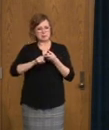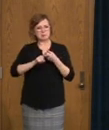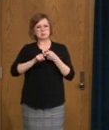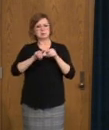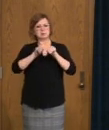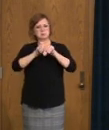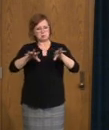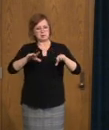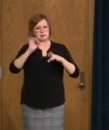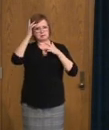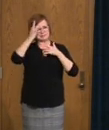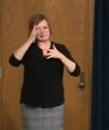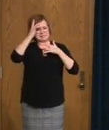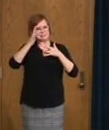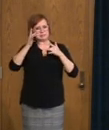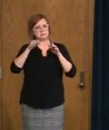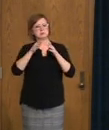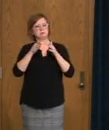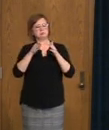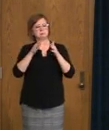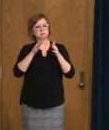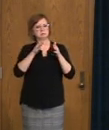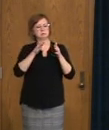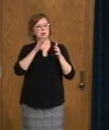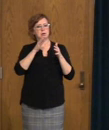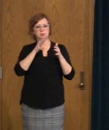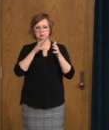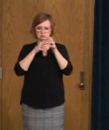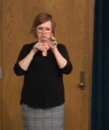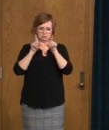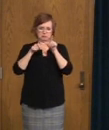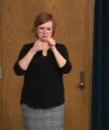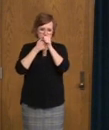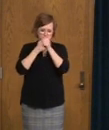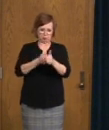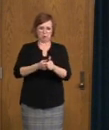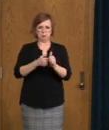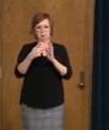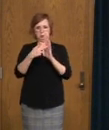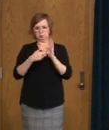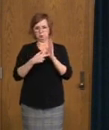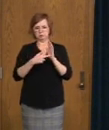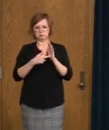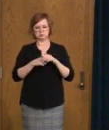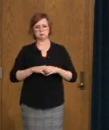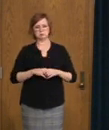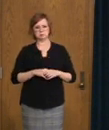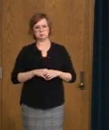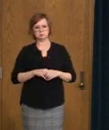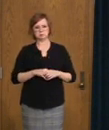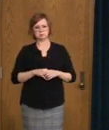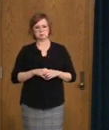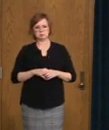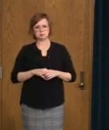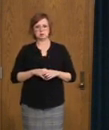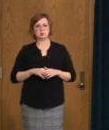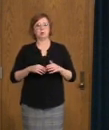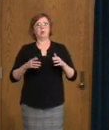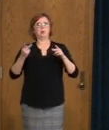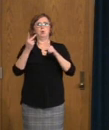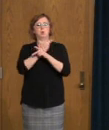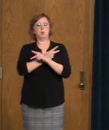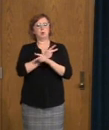And so those practices are the same practices that we're using now. Obviously, with it in a pandemic environment, we've scaled it up in terms of our